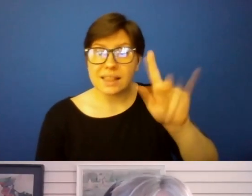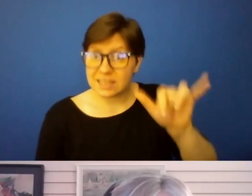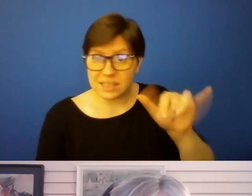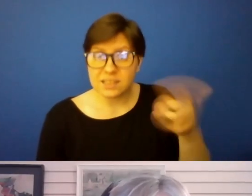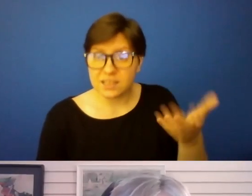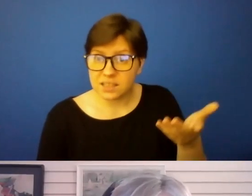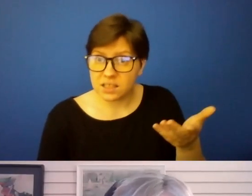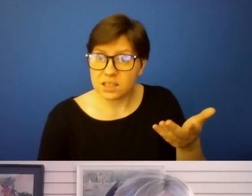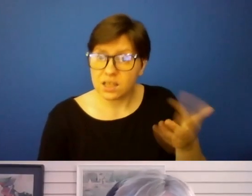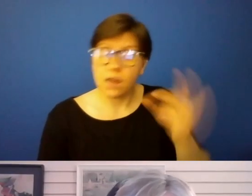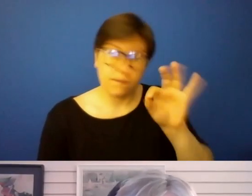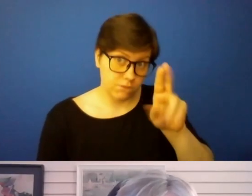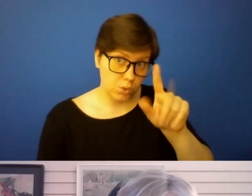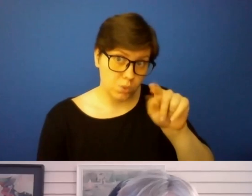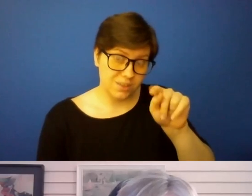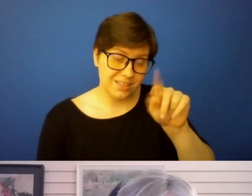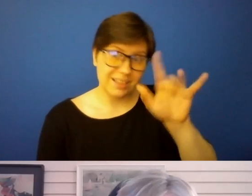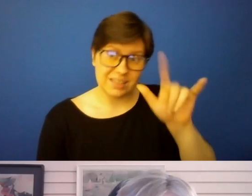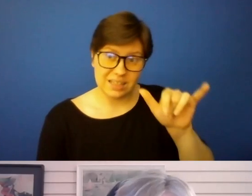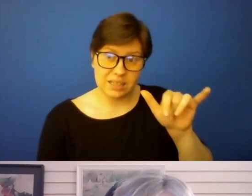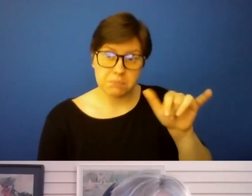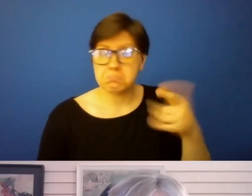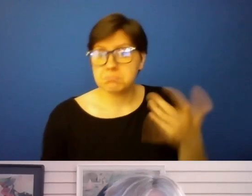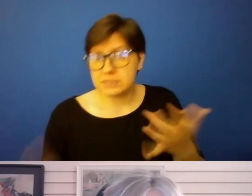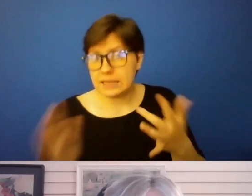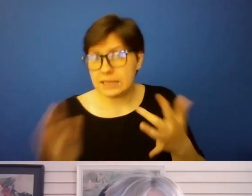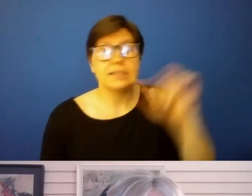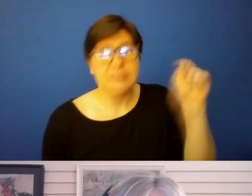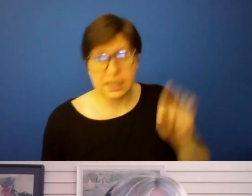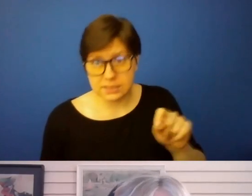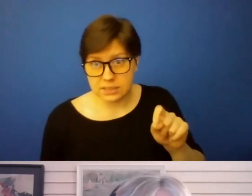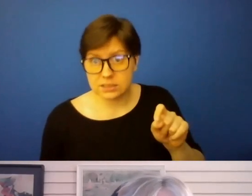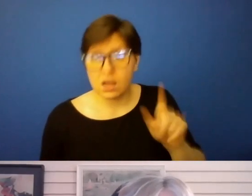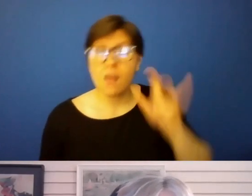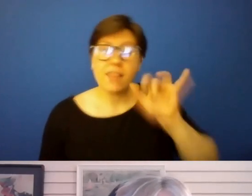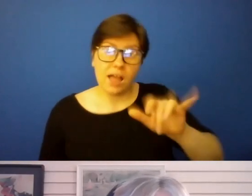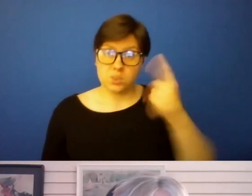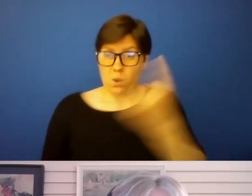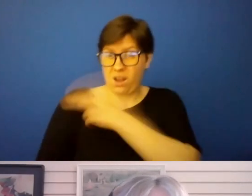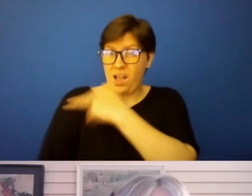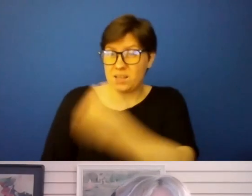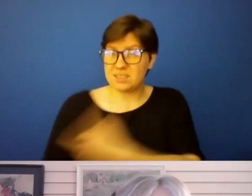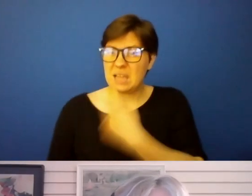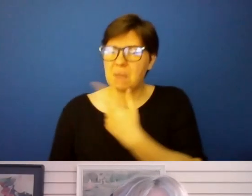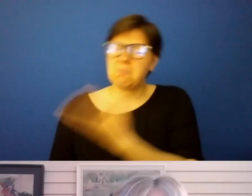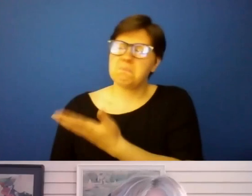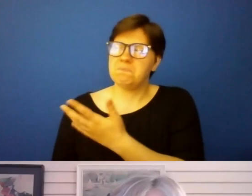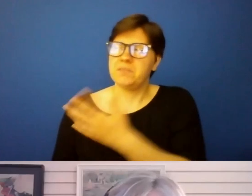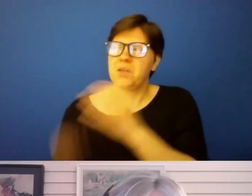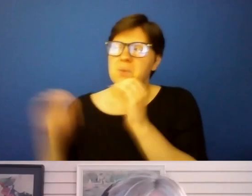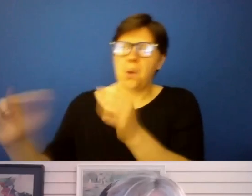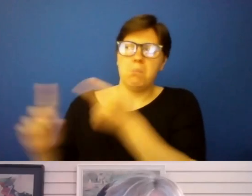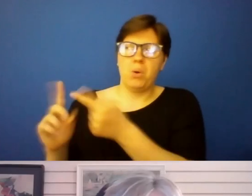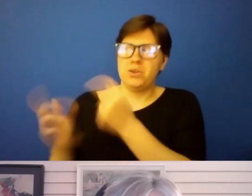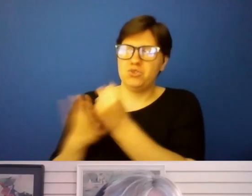is, say in Texas, a hospital saying that it is futile to treat you